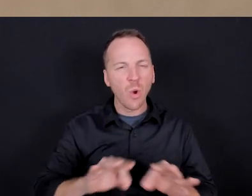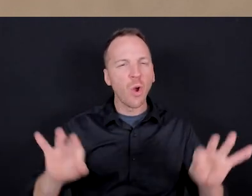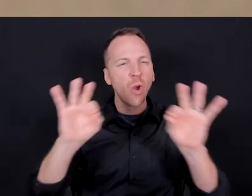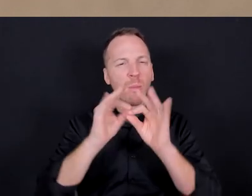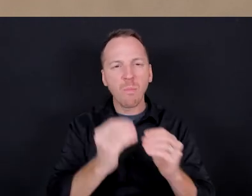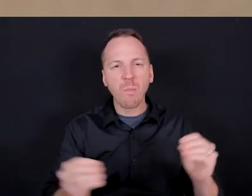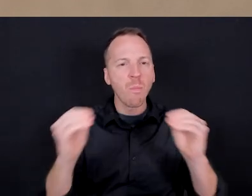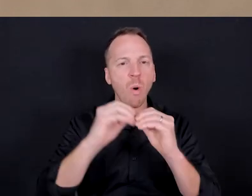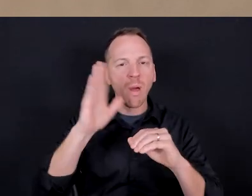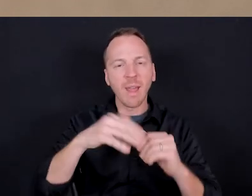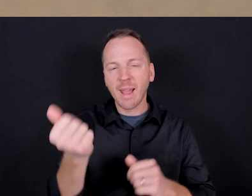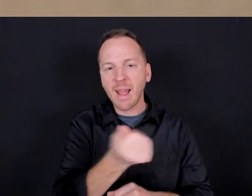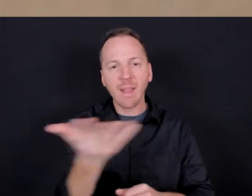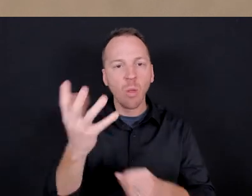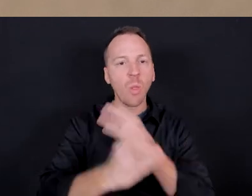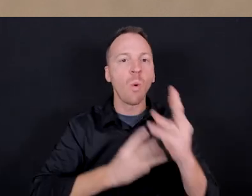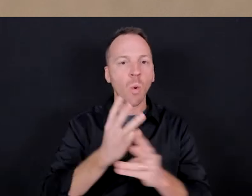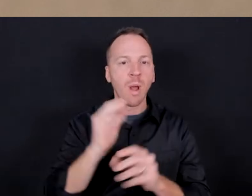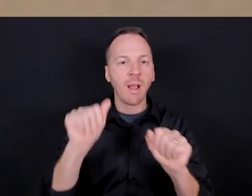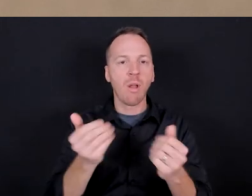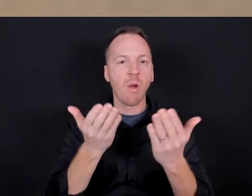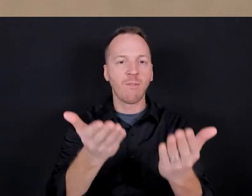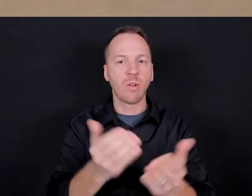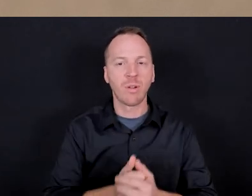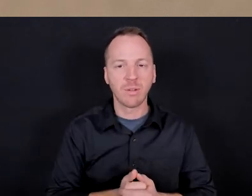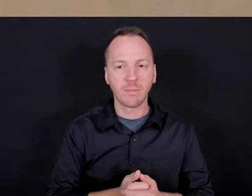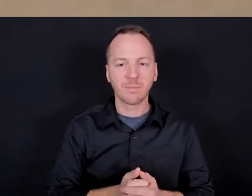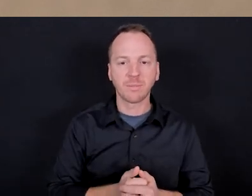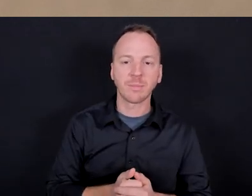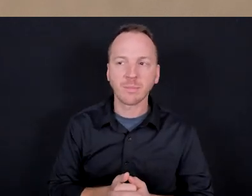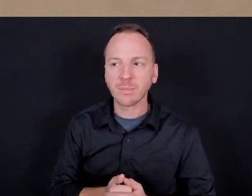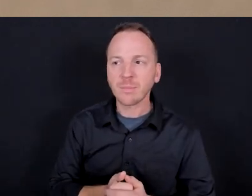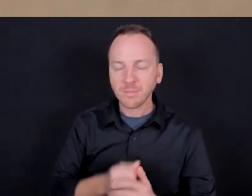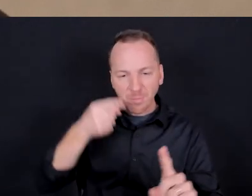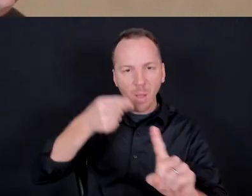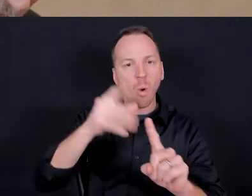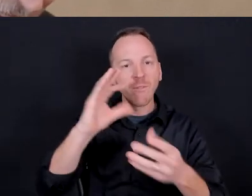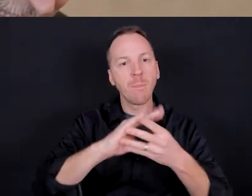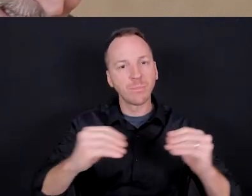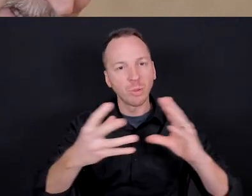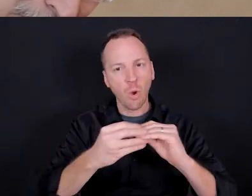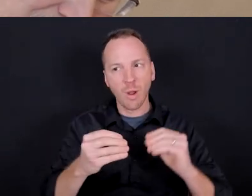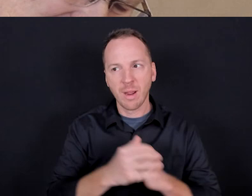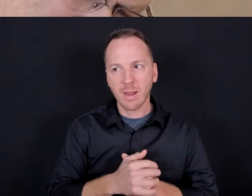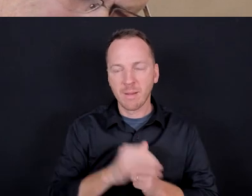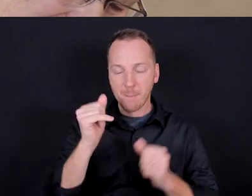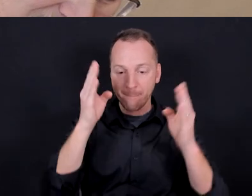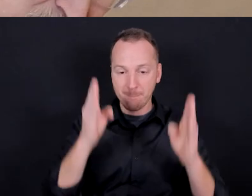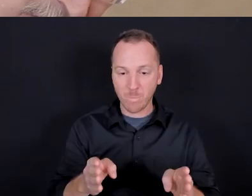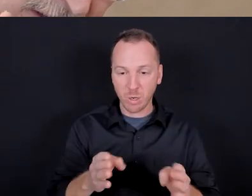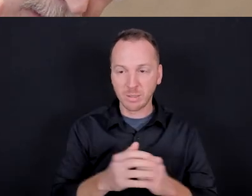more than anything that this world might have to offer. The point of the parable is that a